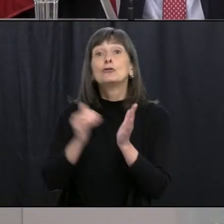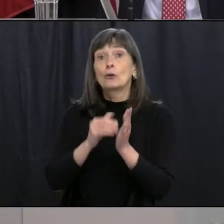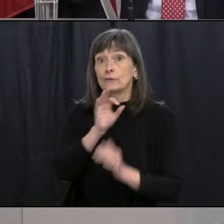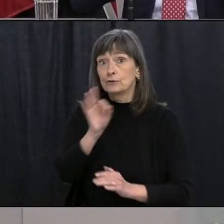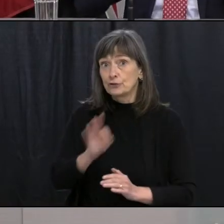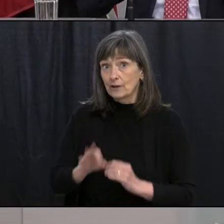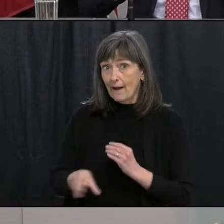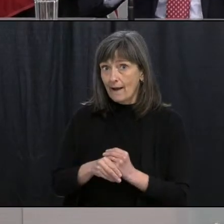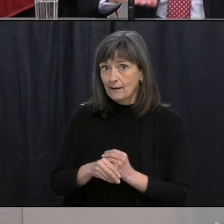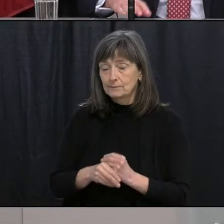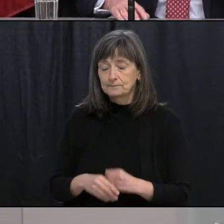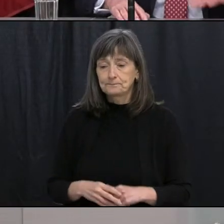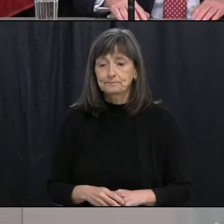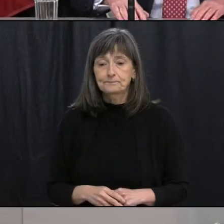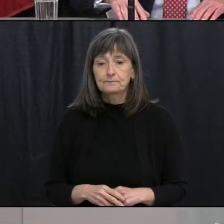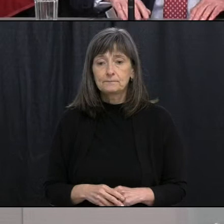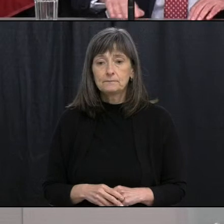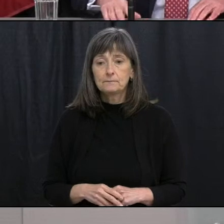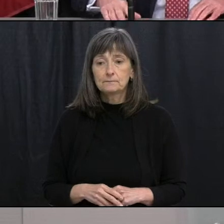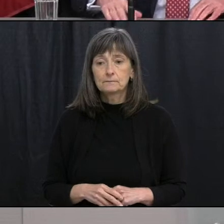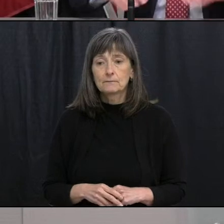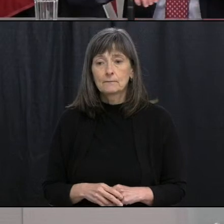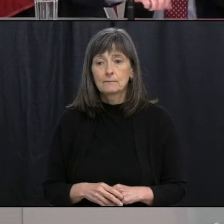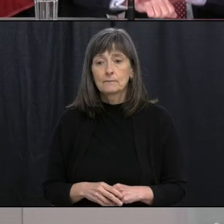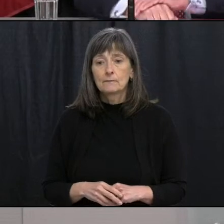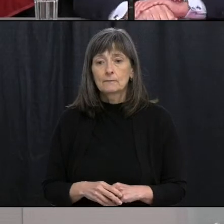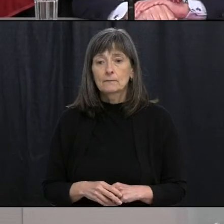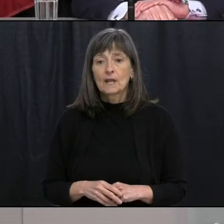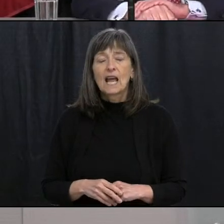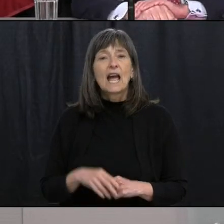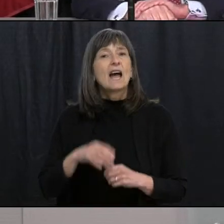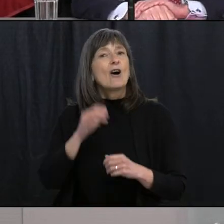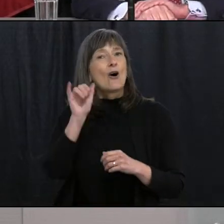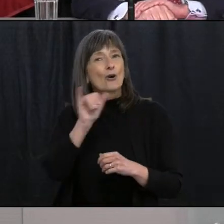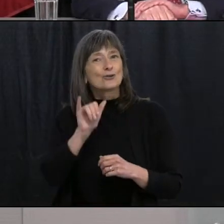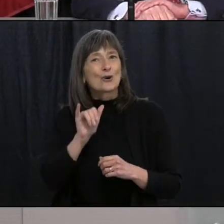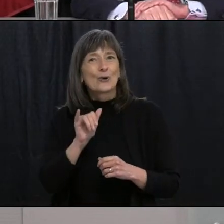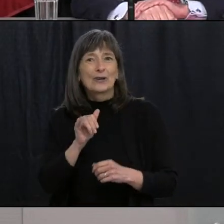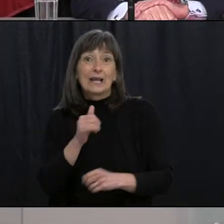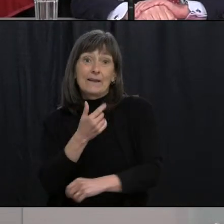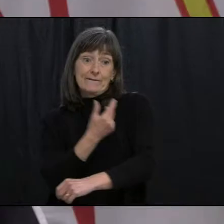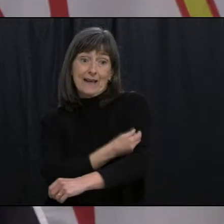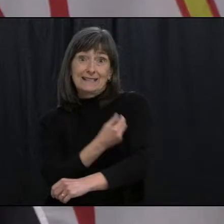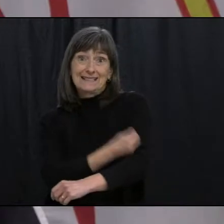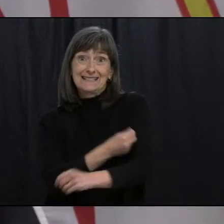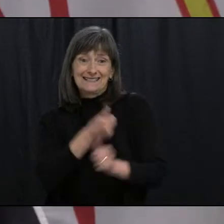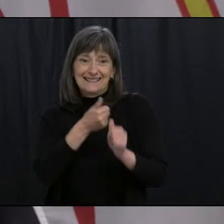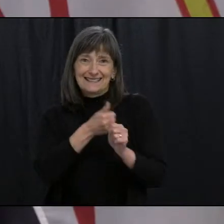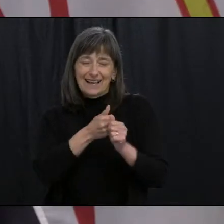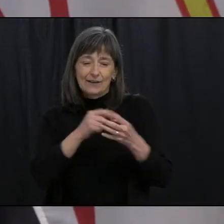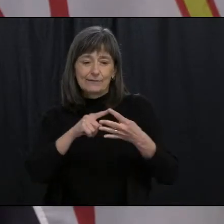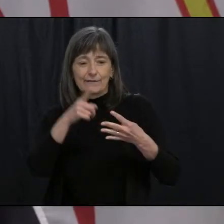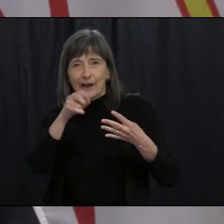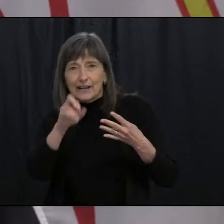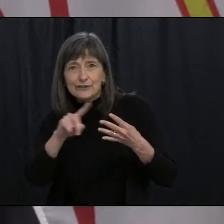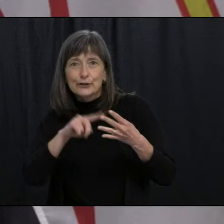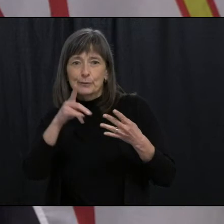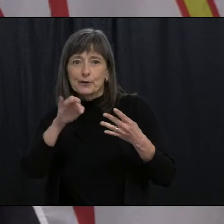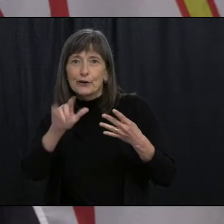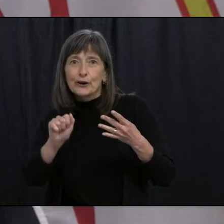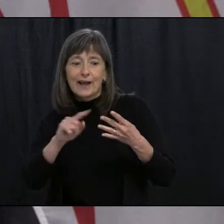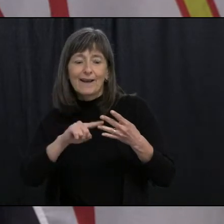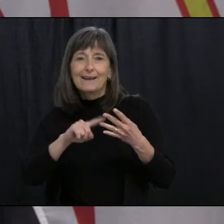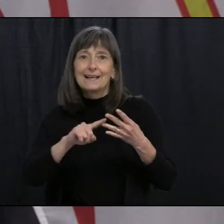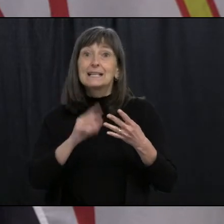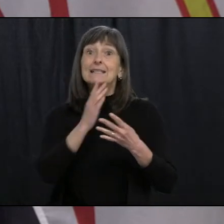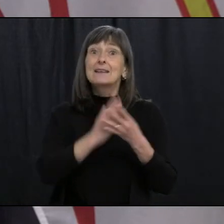is some changes in stability data that we've gotten and instructions. So some doses that don't get used